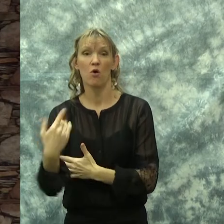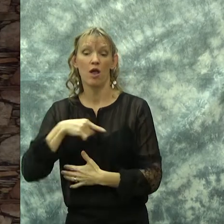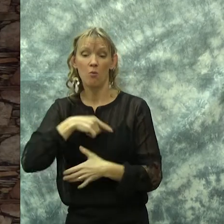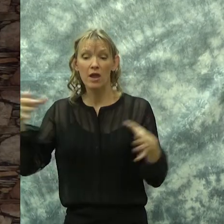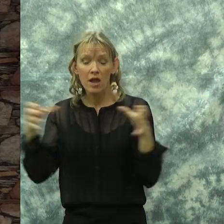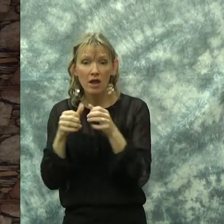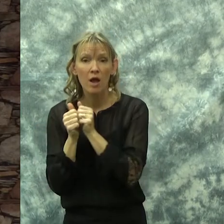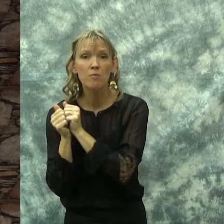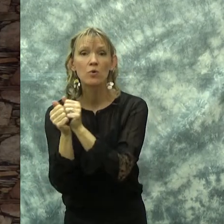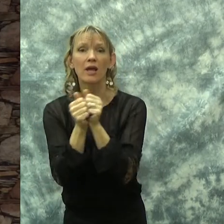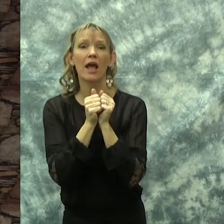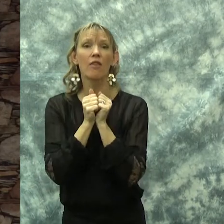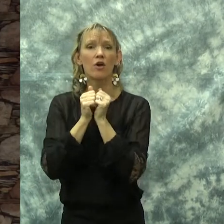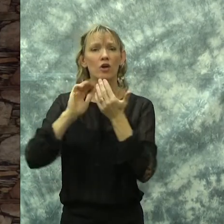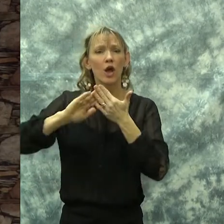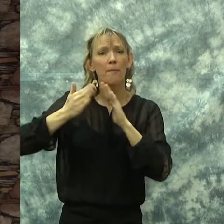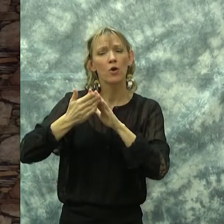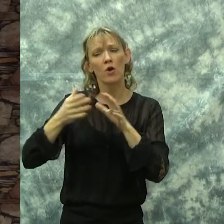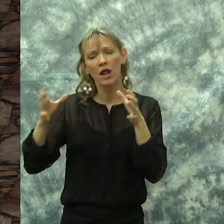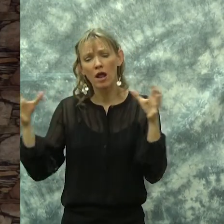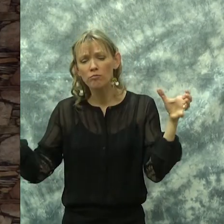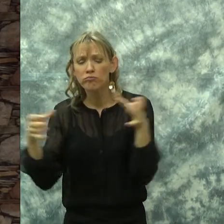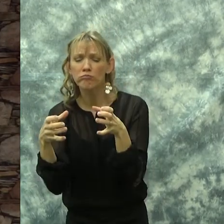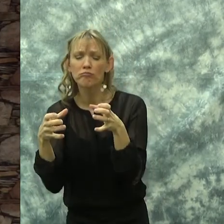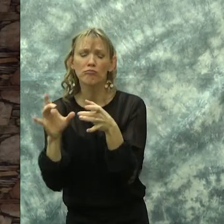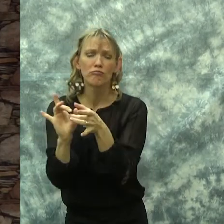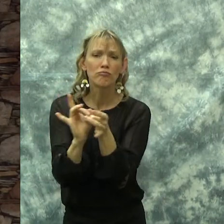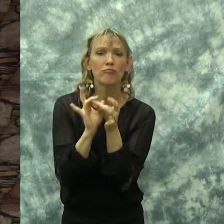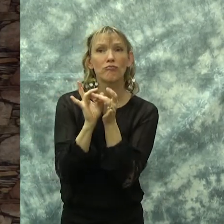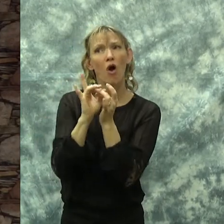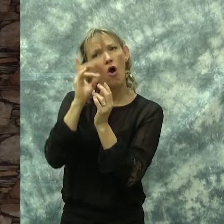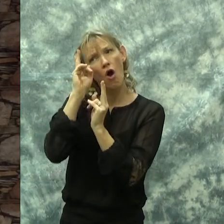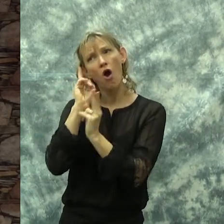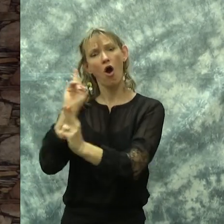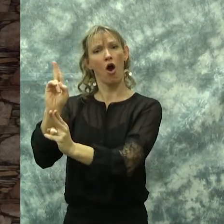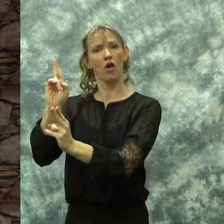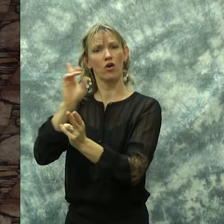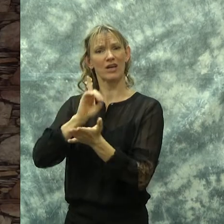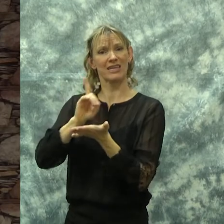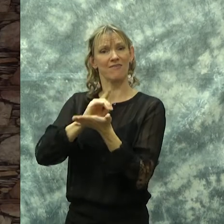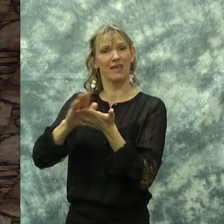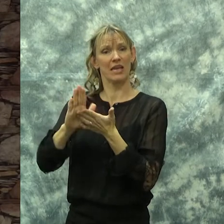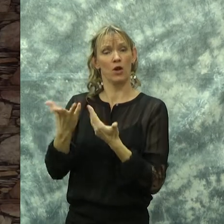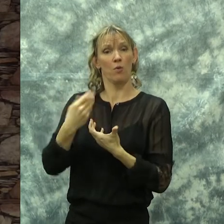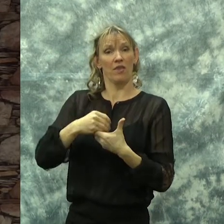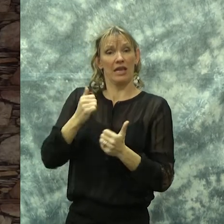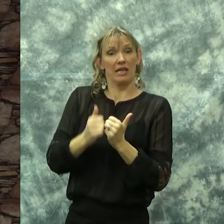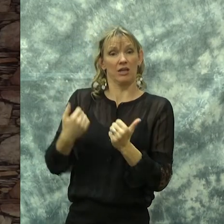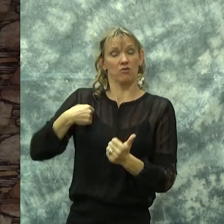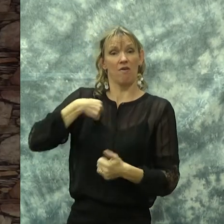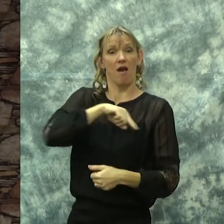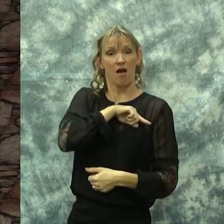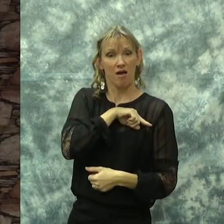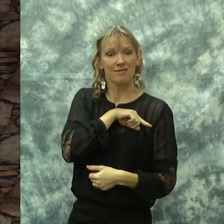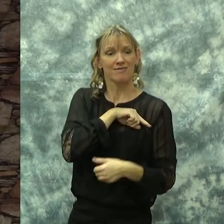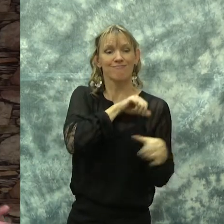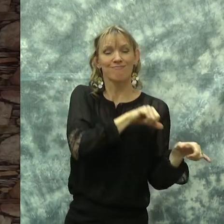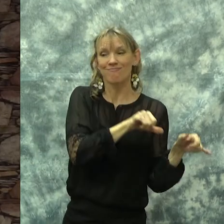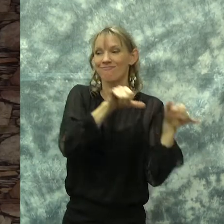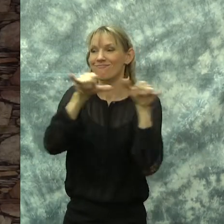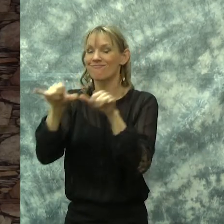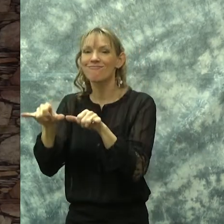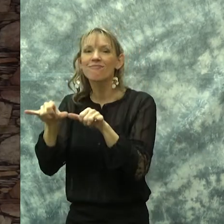morning, gathering in community to honor the divinity within each and every one of us, so